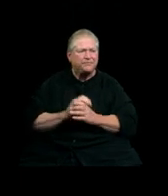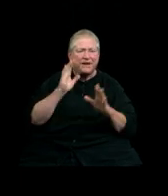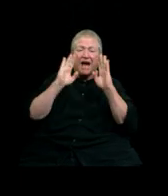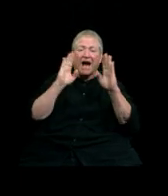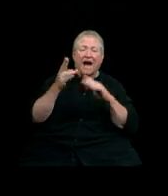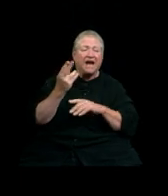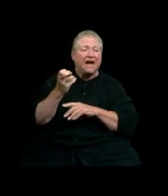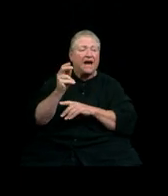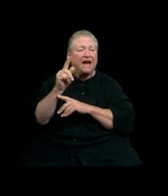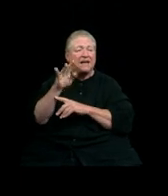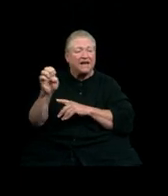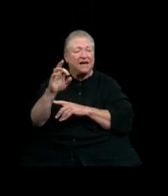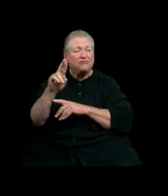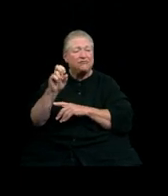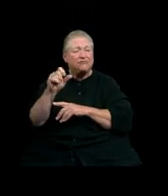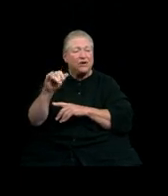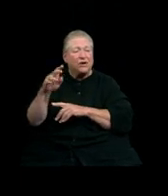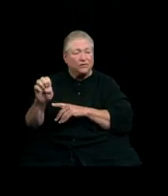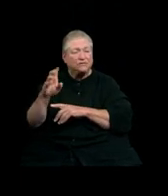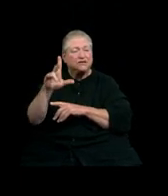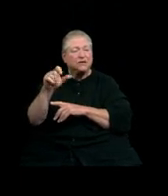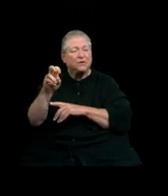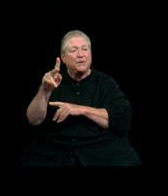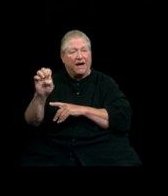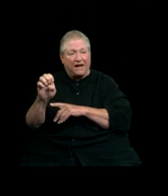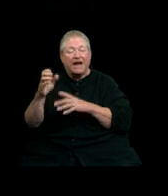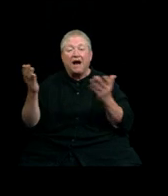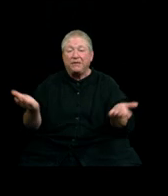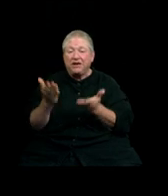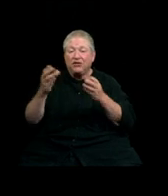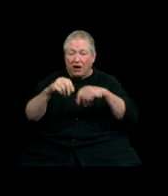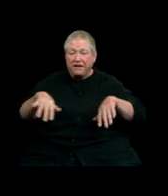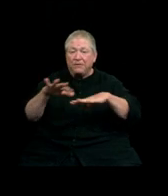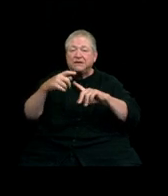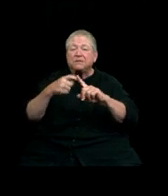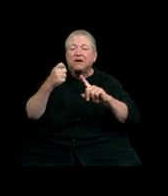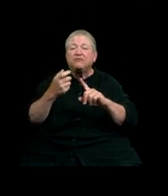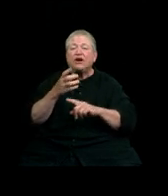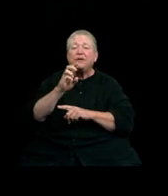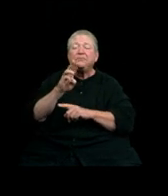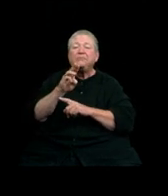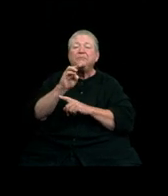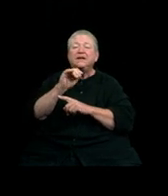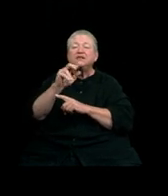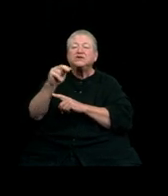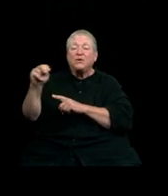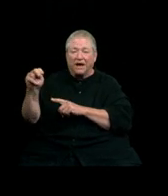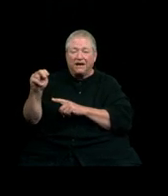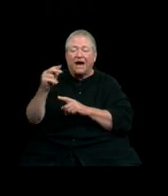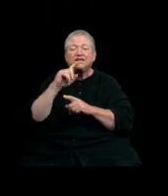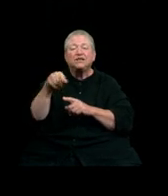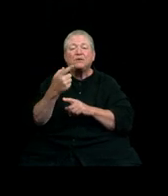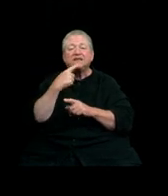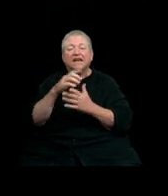Hi, I'm Honolulu Lewine. I'm currently on campus, but I'm originally from Eagan, Minnesota. I just want to say congratulations to